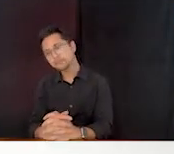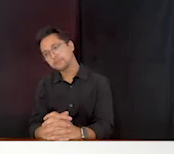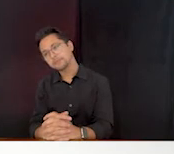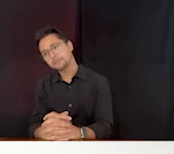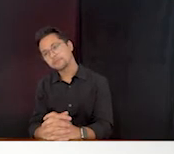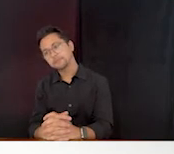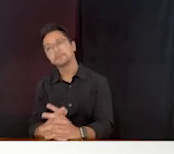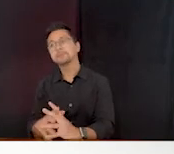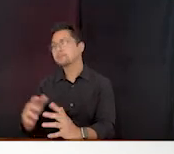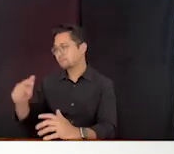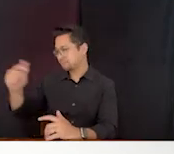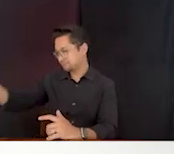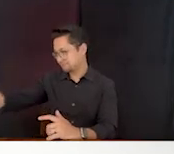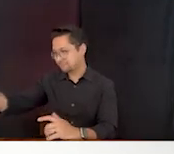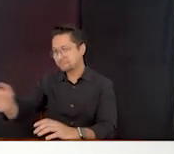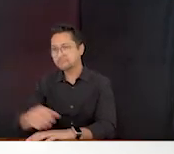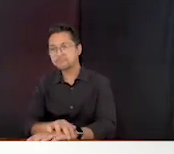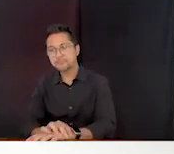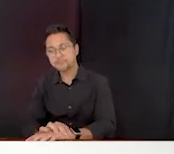Here you go.